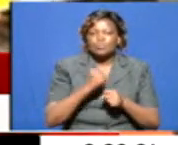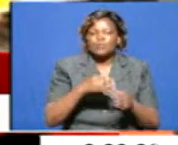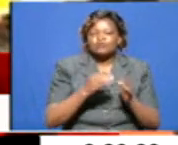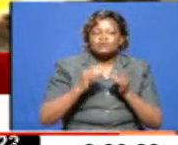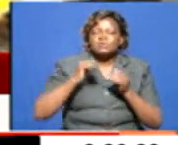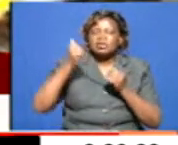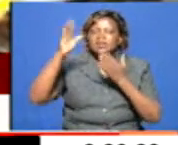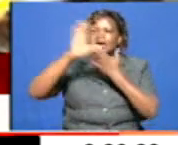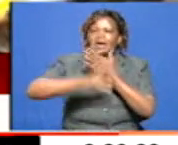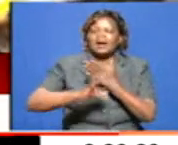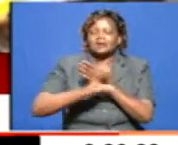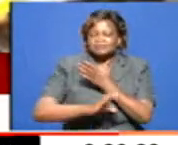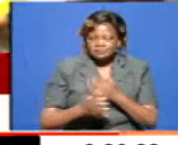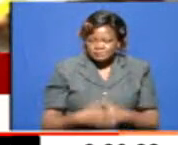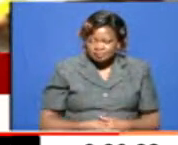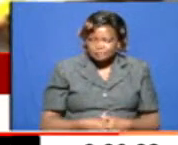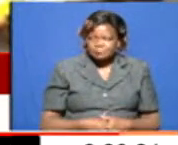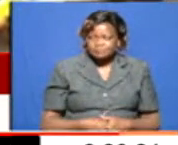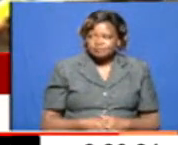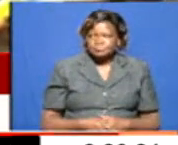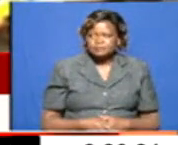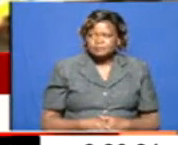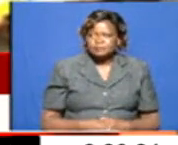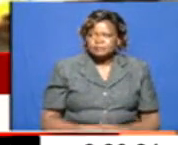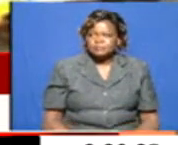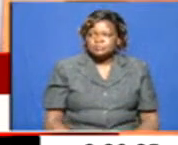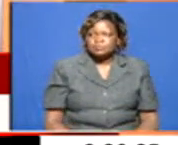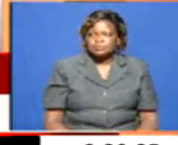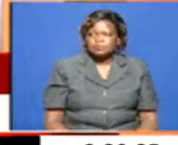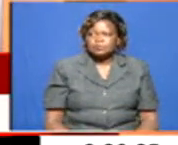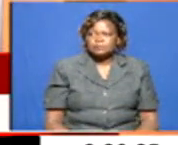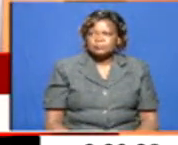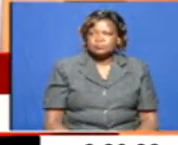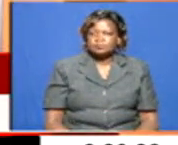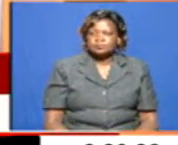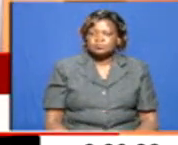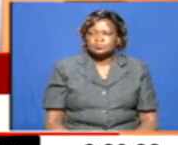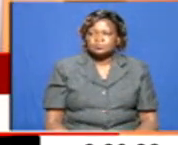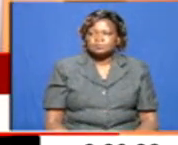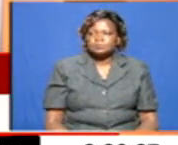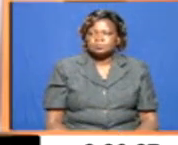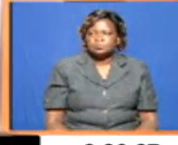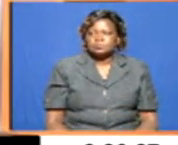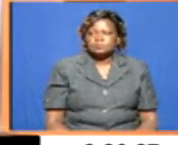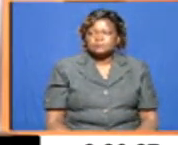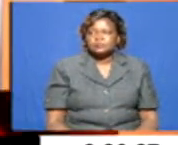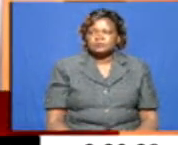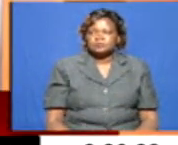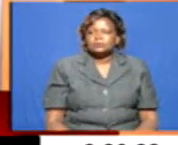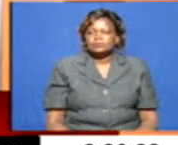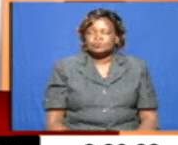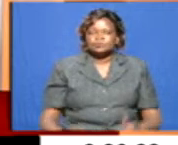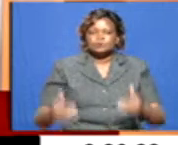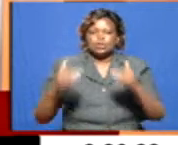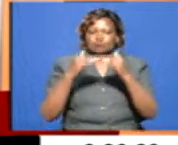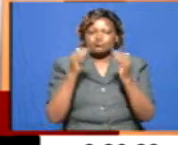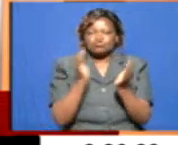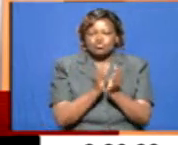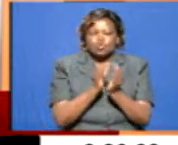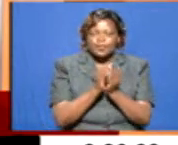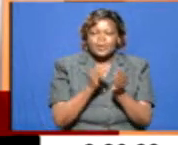Primetime Edition from Mombasa County, I'm Michael Mondiga. Now, Equity Group made